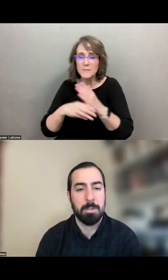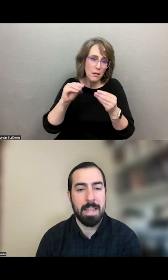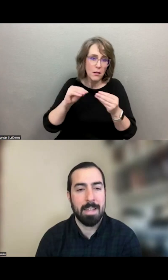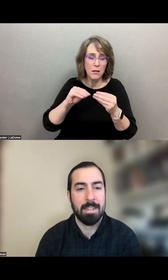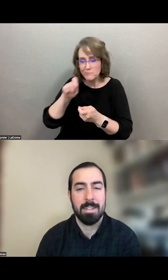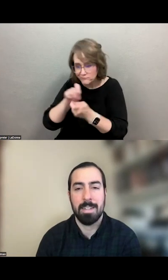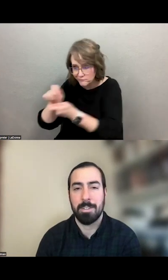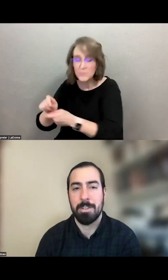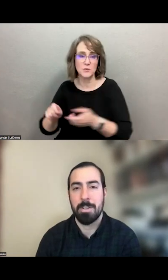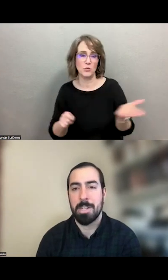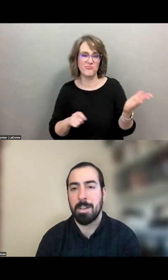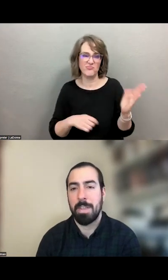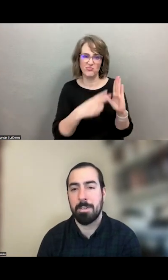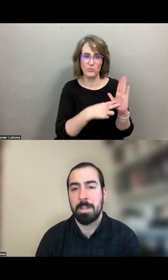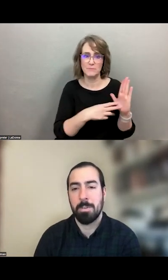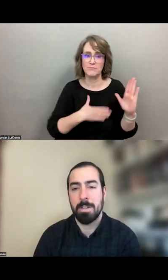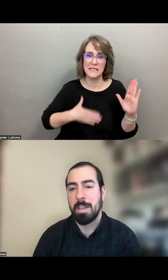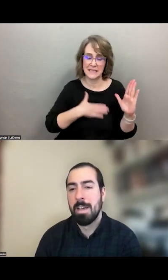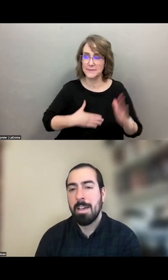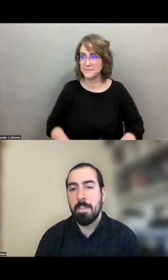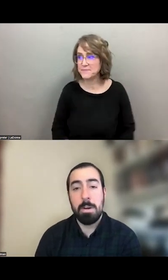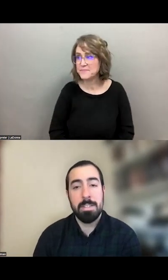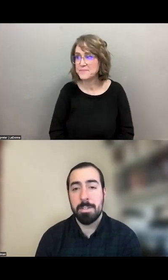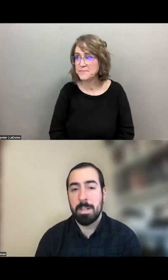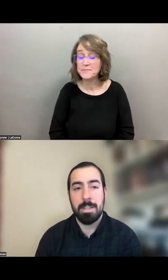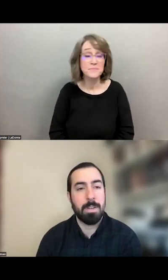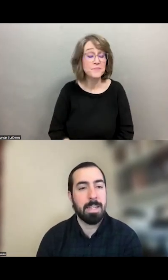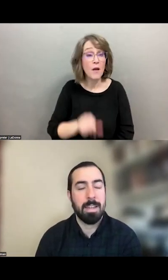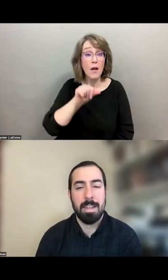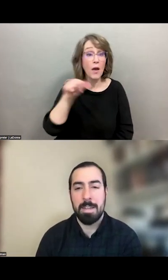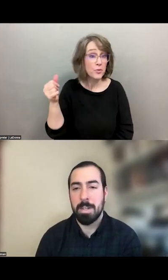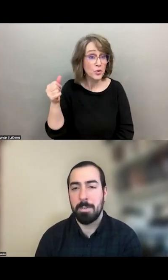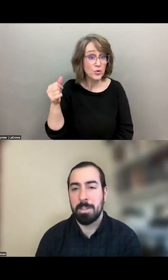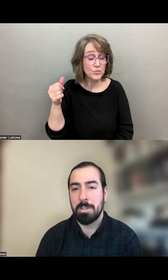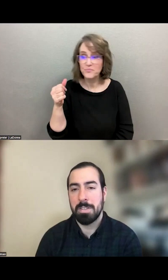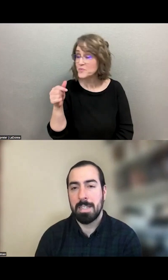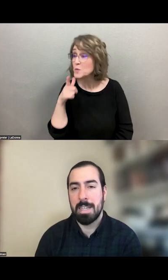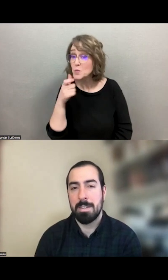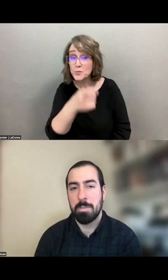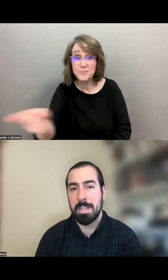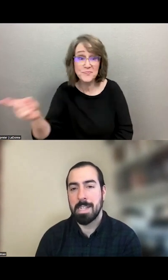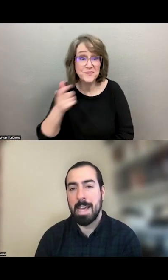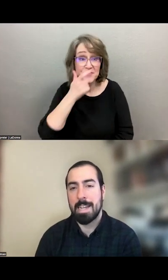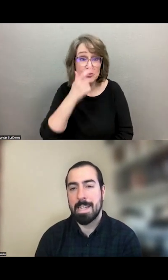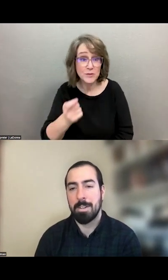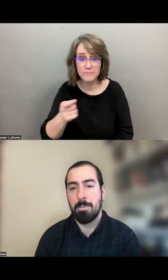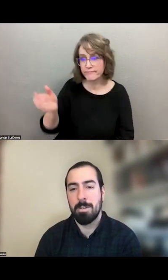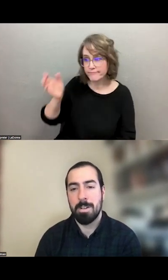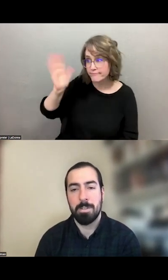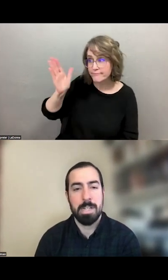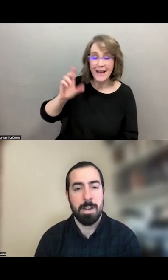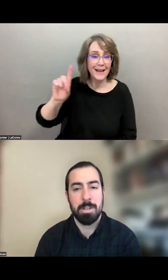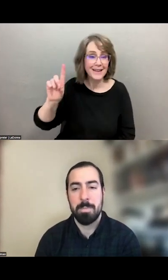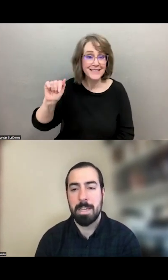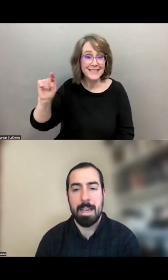to that and encourage you to check out that new resource. Otherwise, just want to invite anybody who's interested in presenting at a data corner